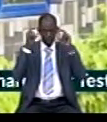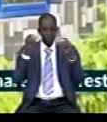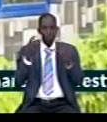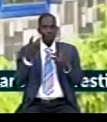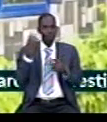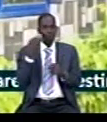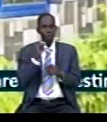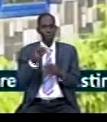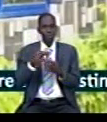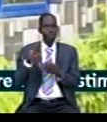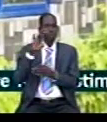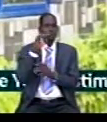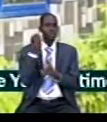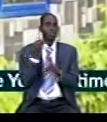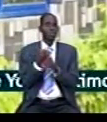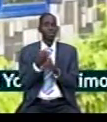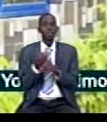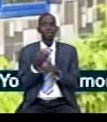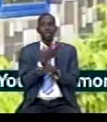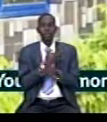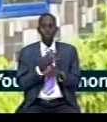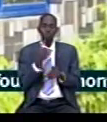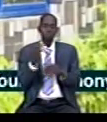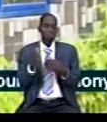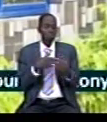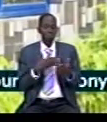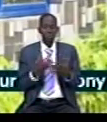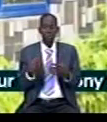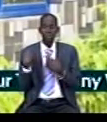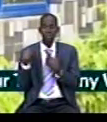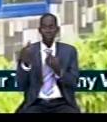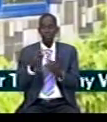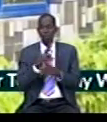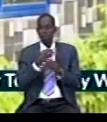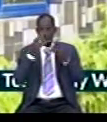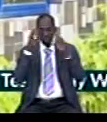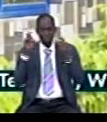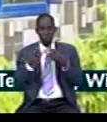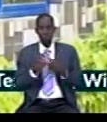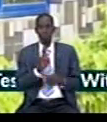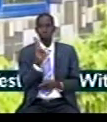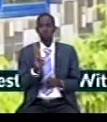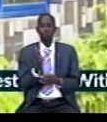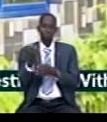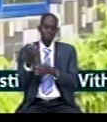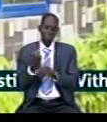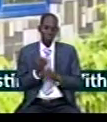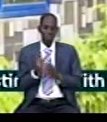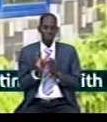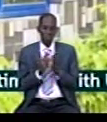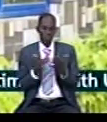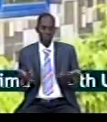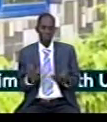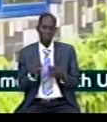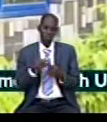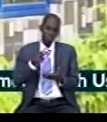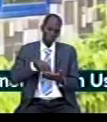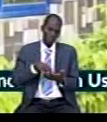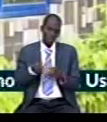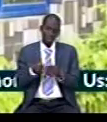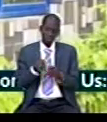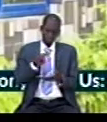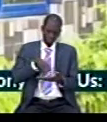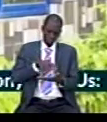by reading I just brought my Bible to read. As I was reading the Bible, the thing was clear. It was